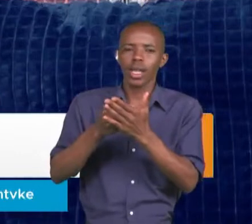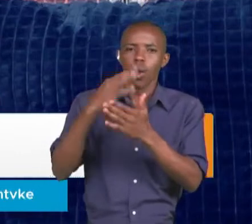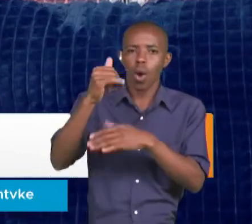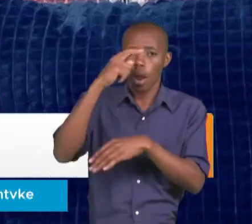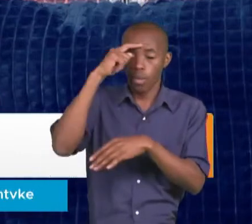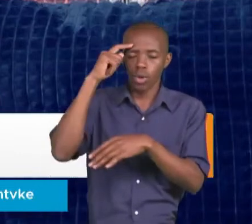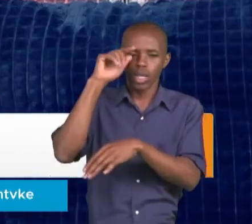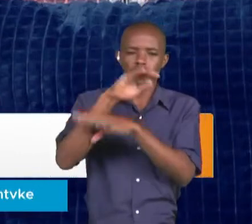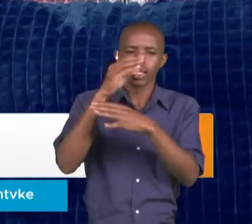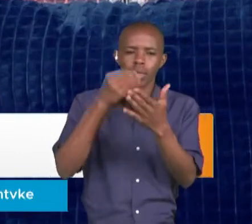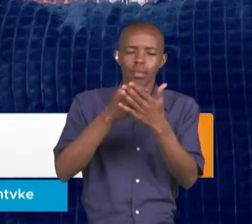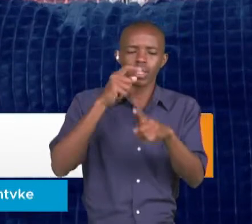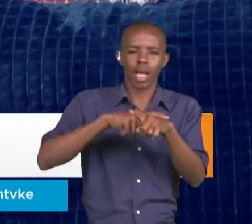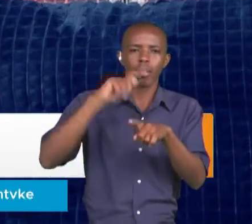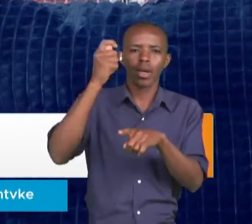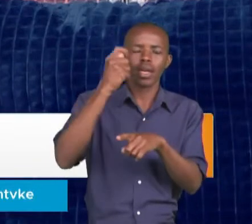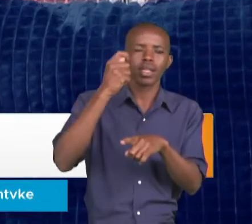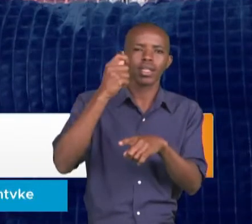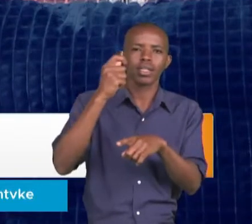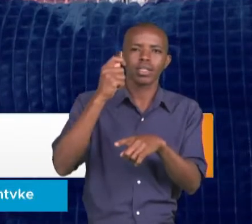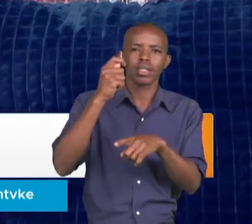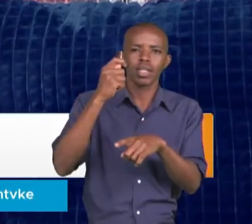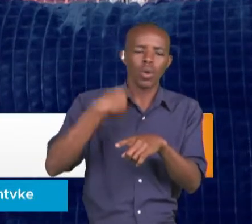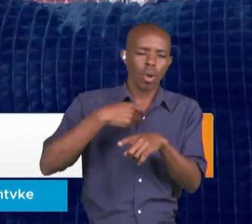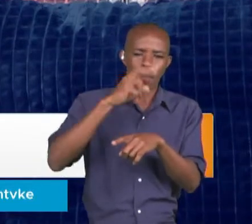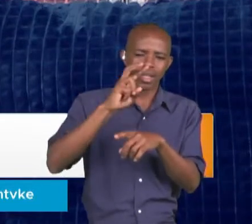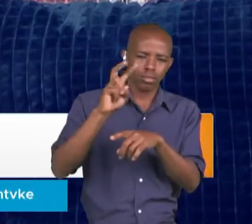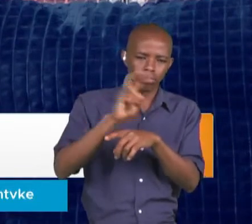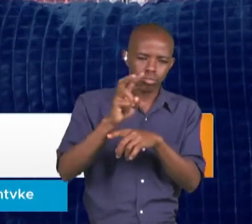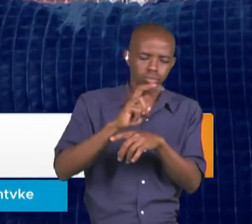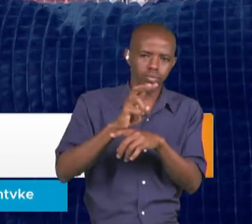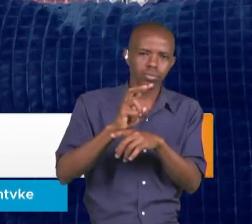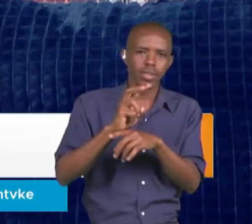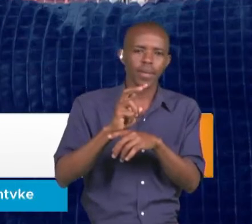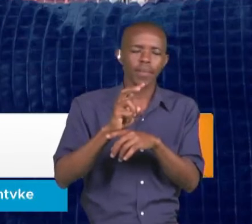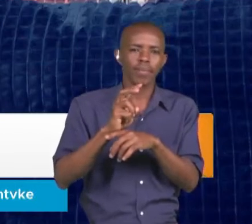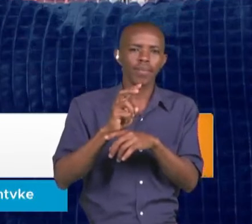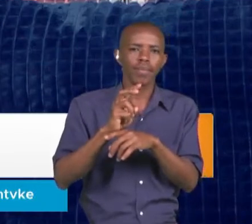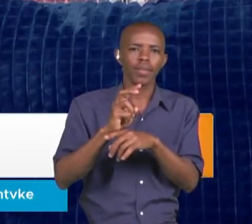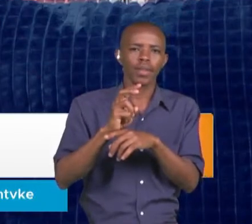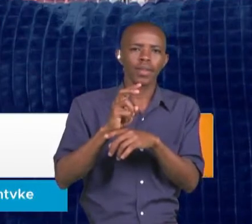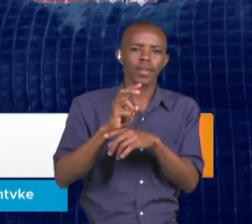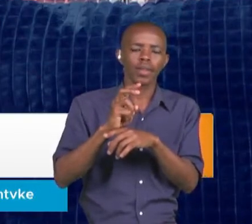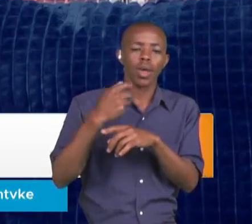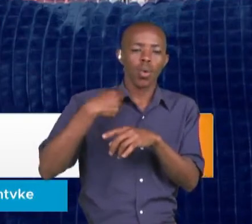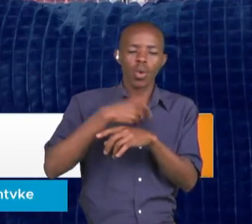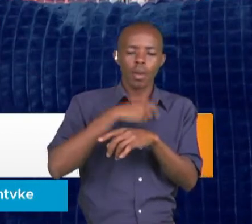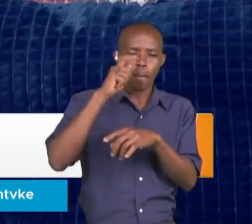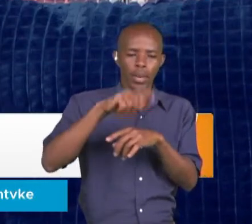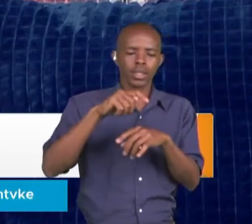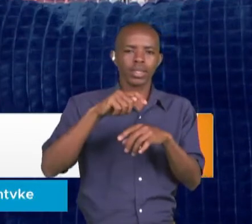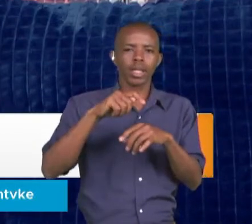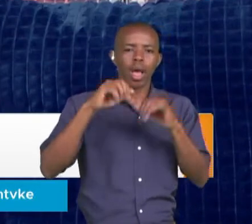cannot be asking money when you're in Kenya. Suddenly it will be easier for us to find you. So there has to be, we have to be able to unearth